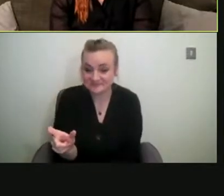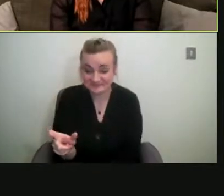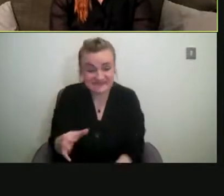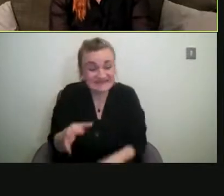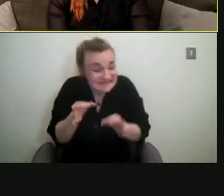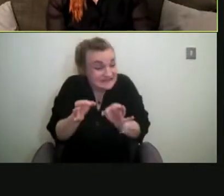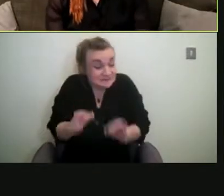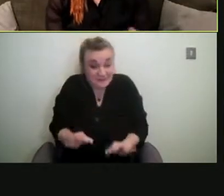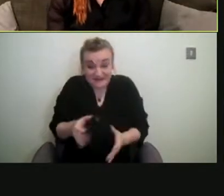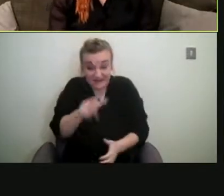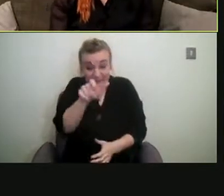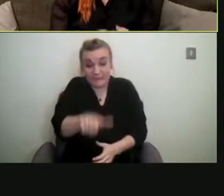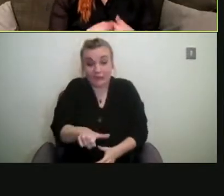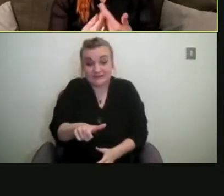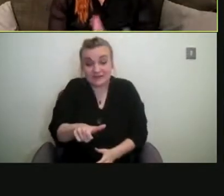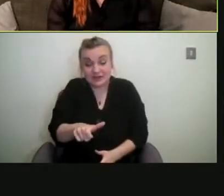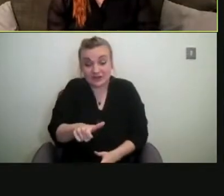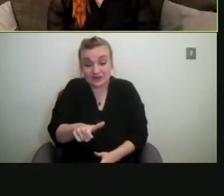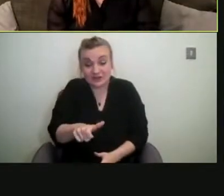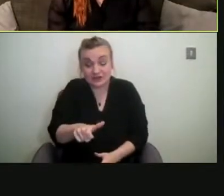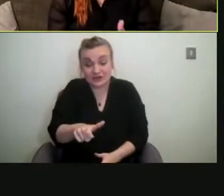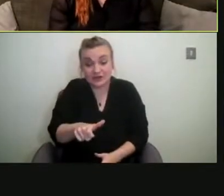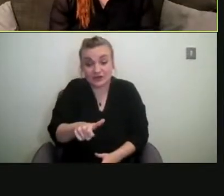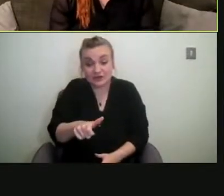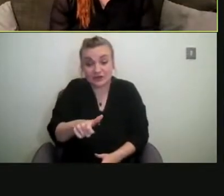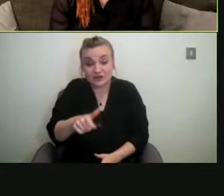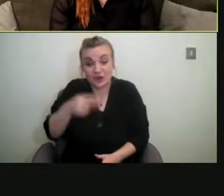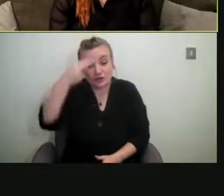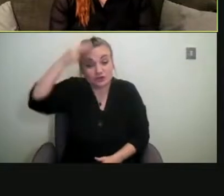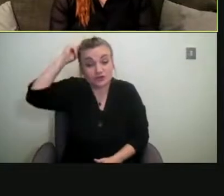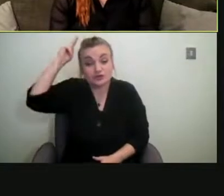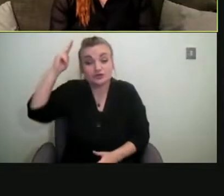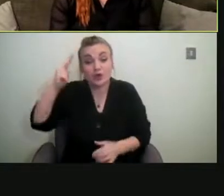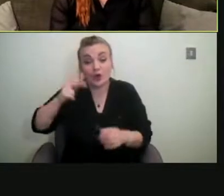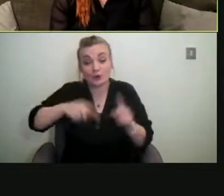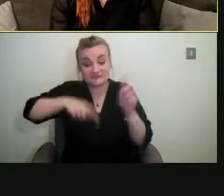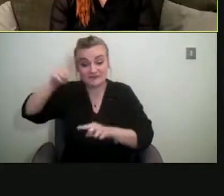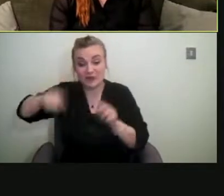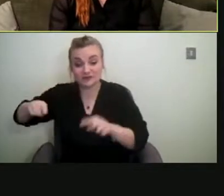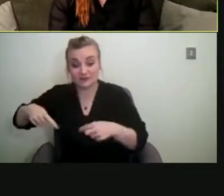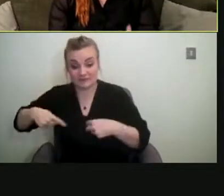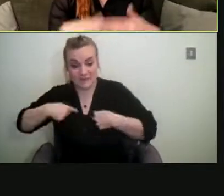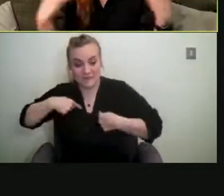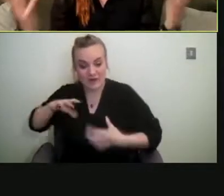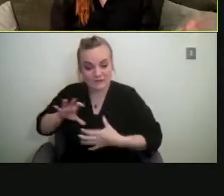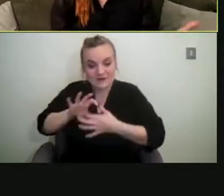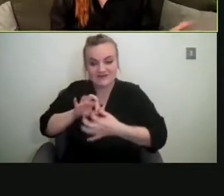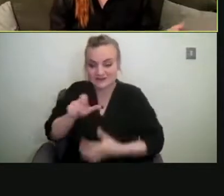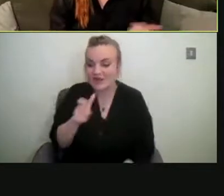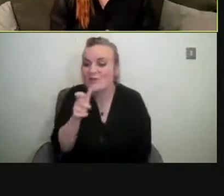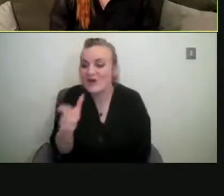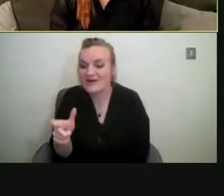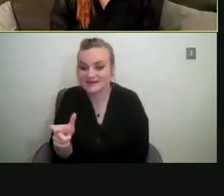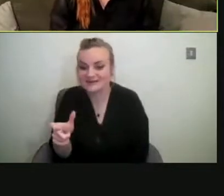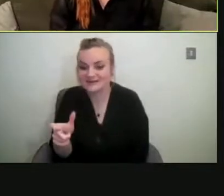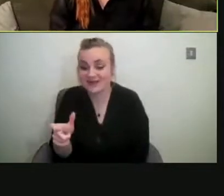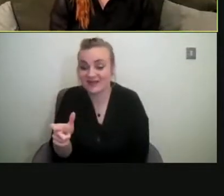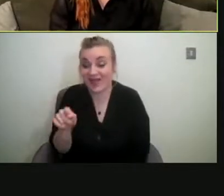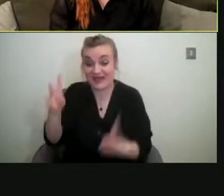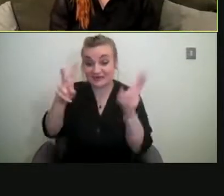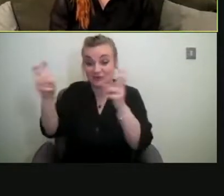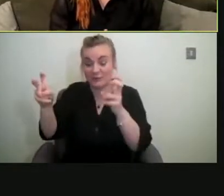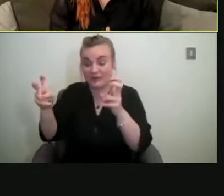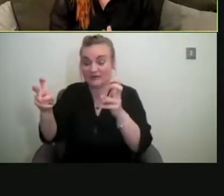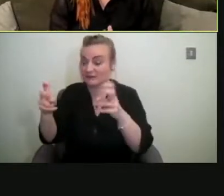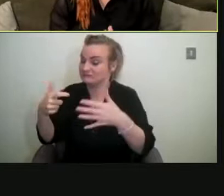who's neurodivergent, my relationship to that word. And that's a whole big topic of conversation in